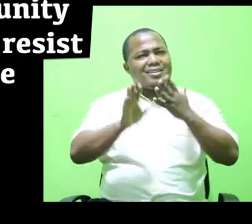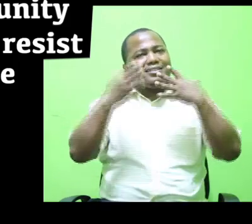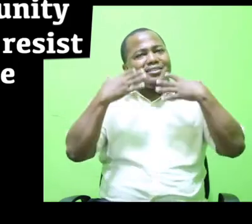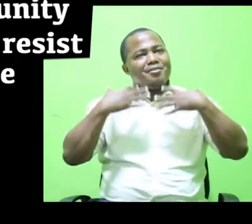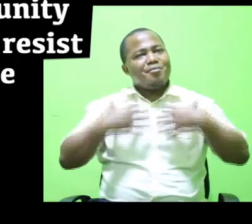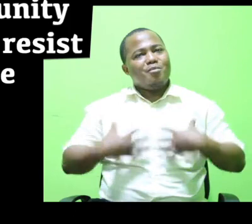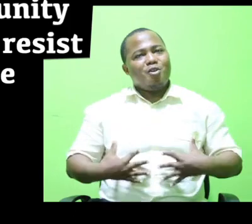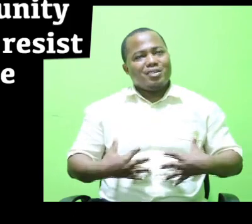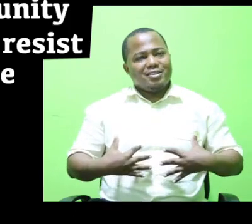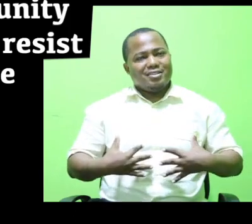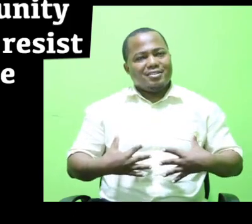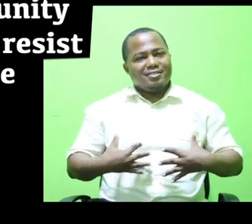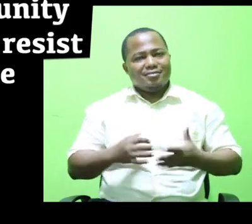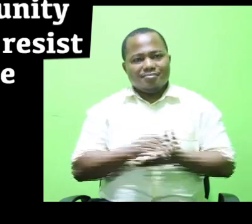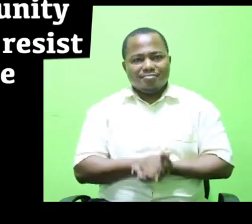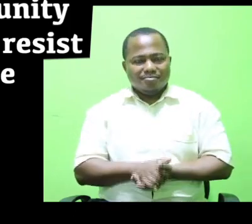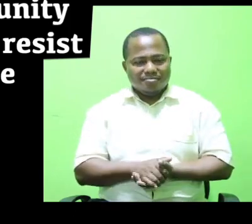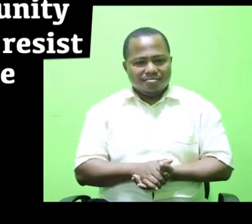Antibodies.